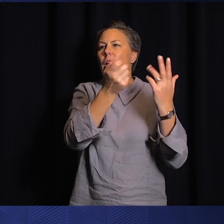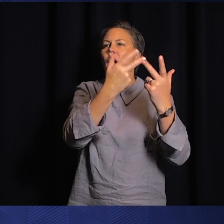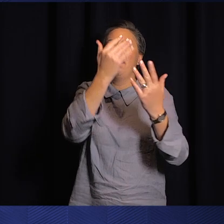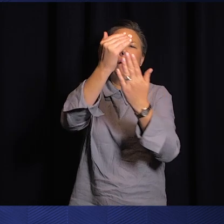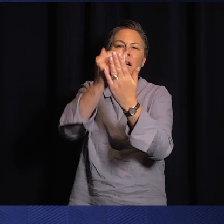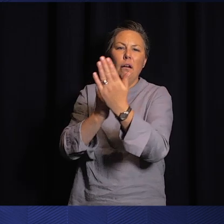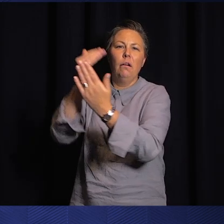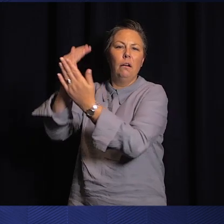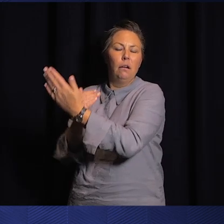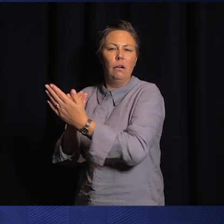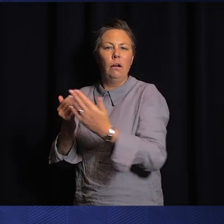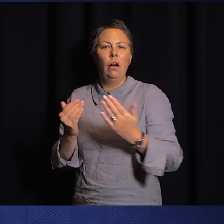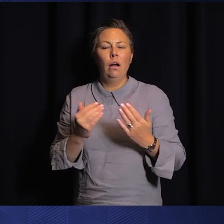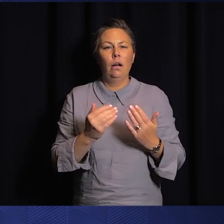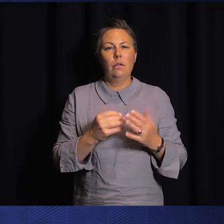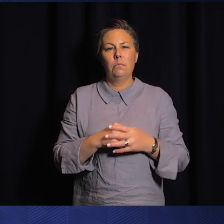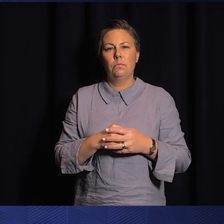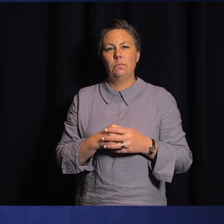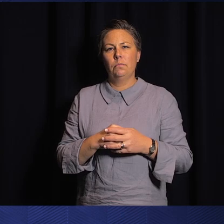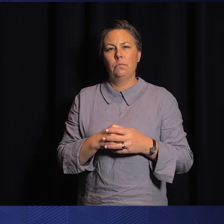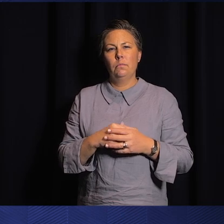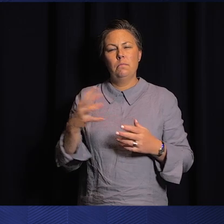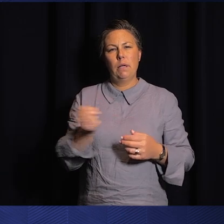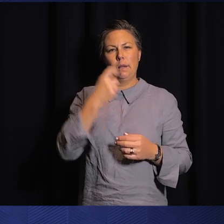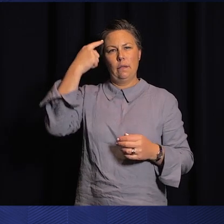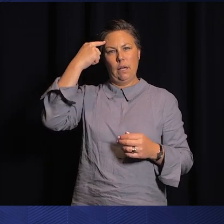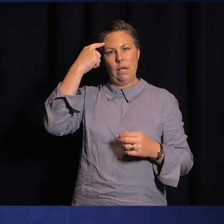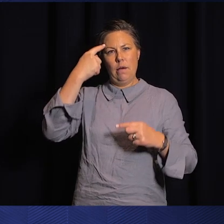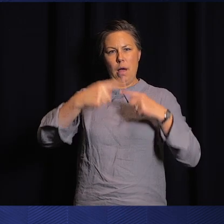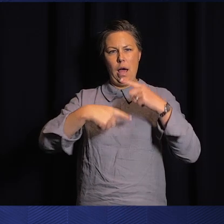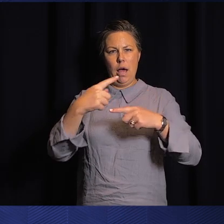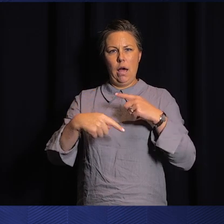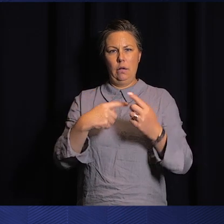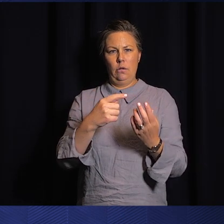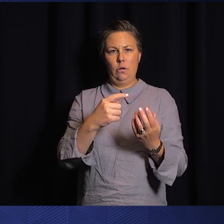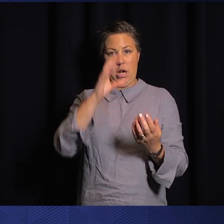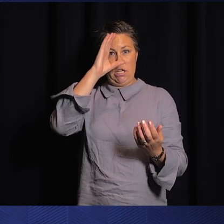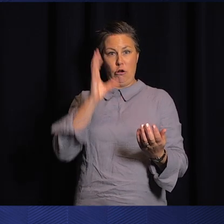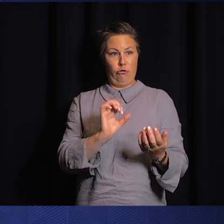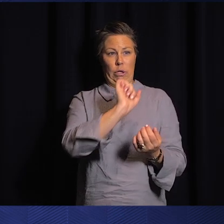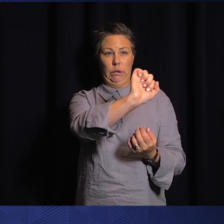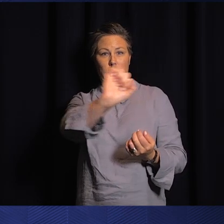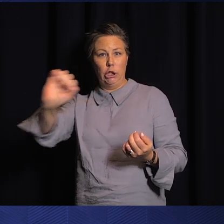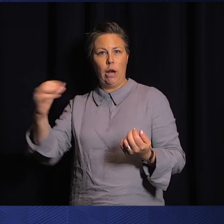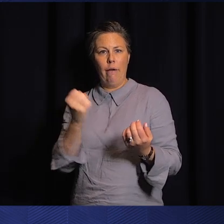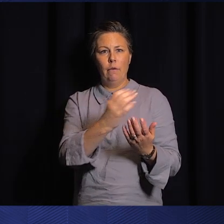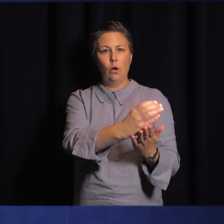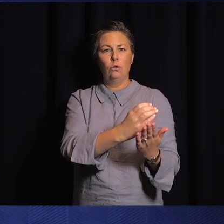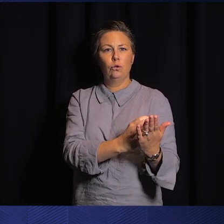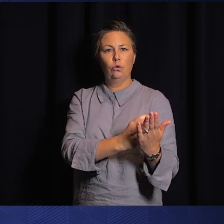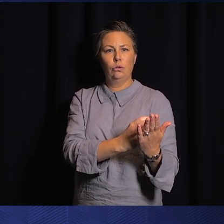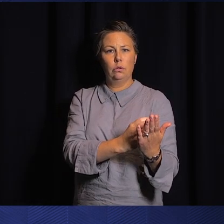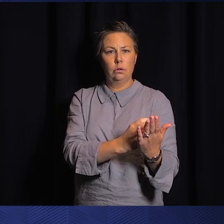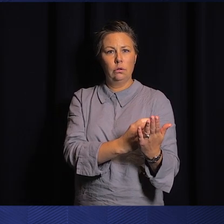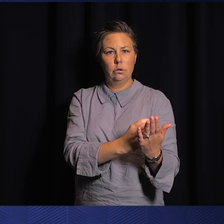agreements internationally. But let us also think about the constitution of each and every state that